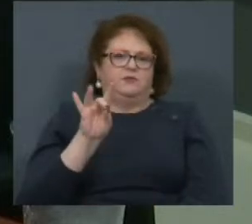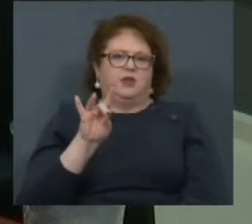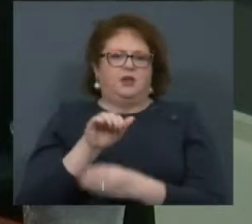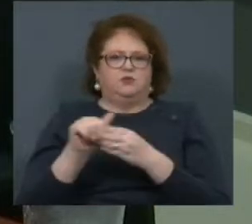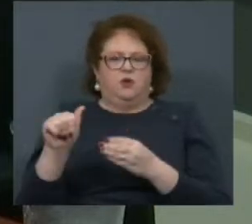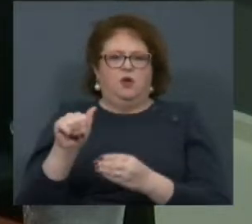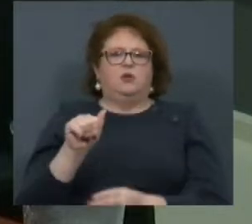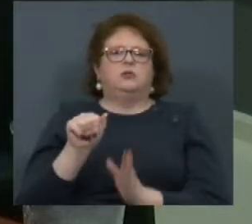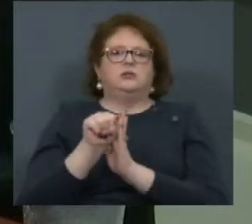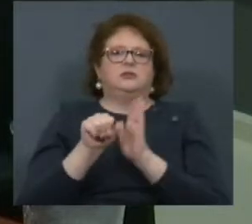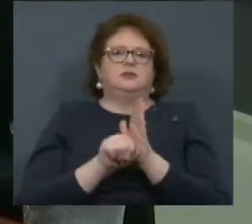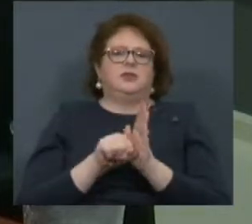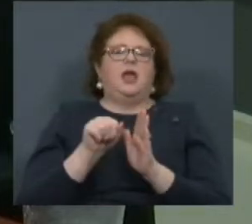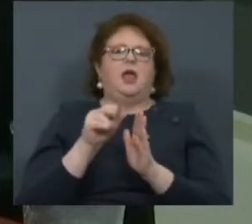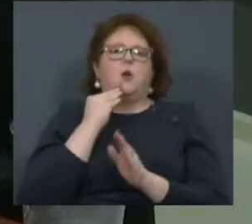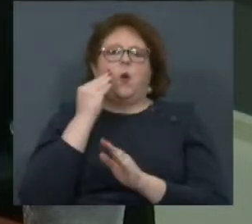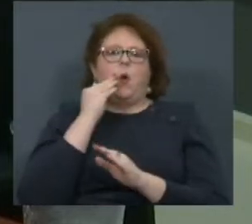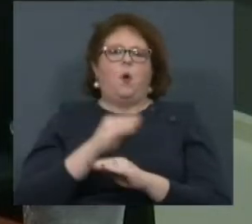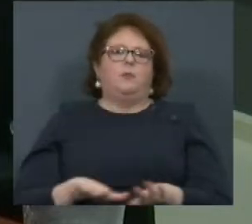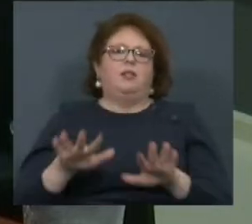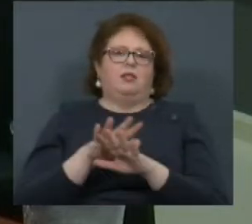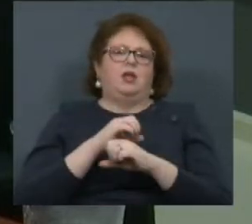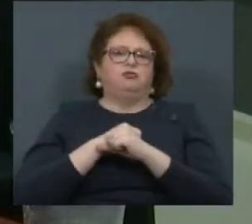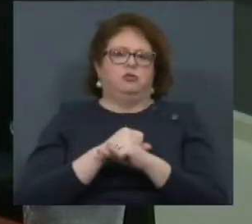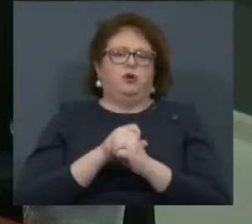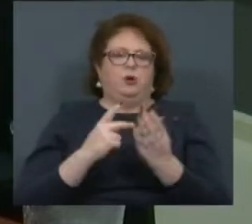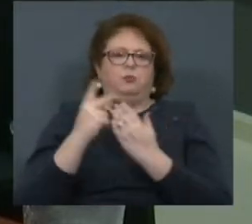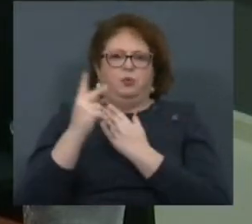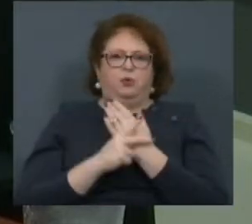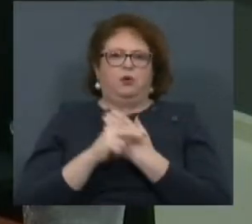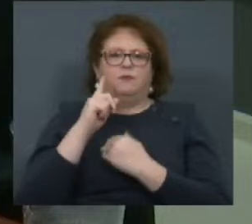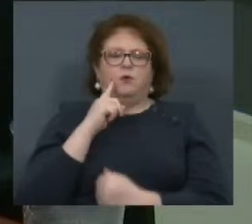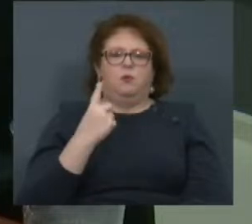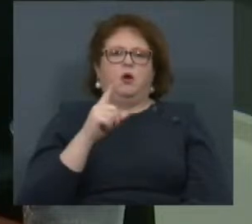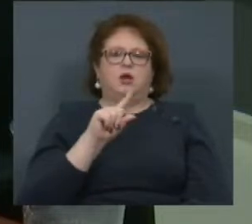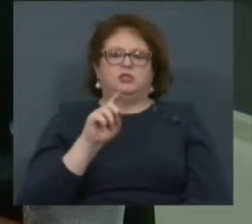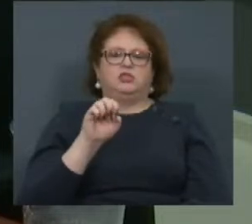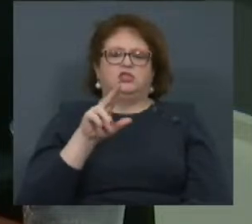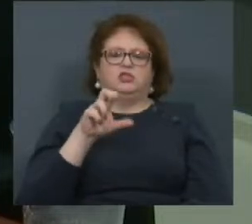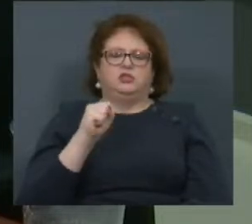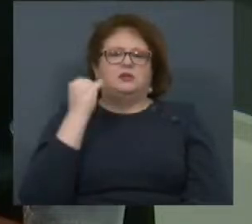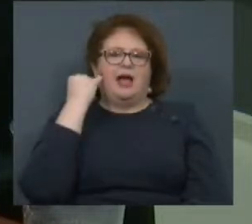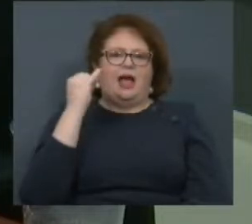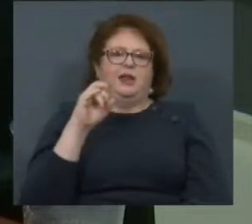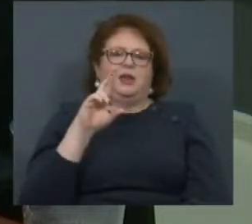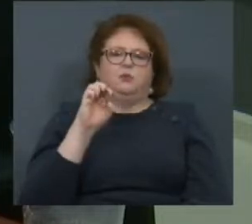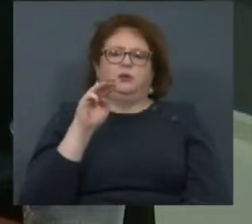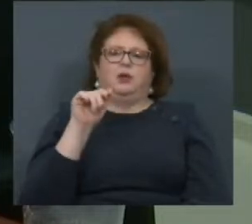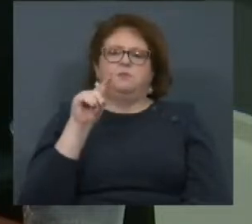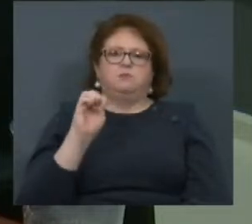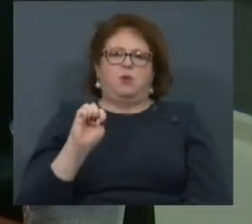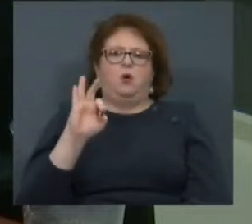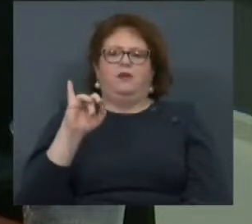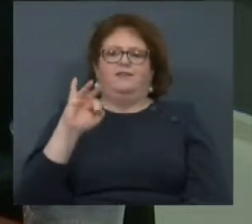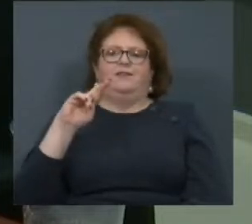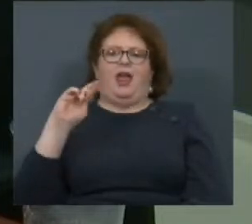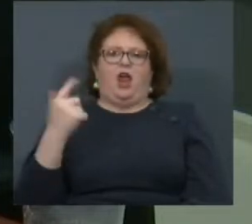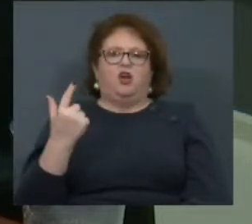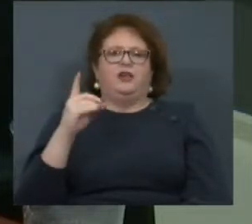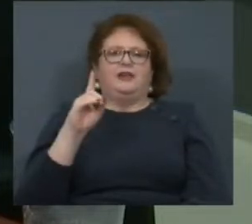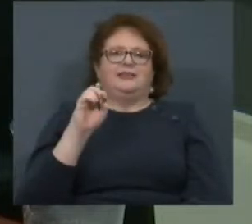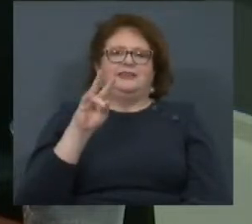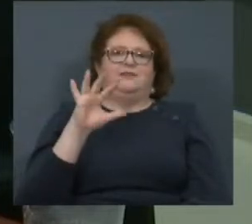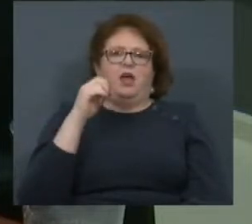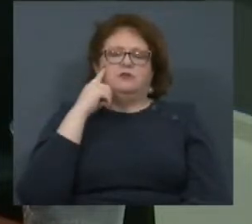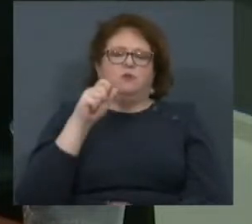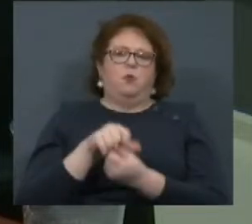$49,058 funded by the State Homeland Security Grant Program for the purchase of one Zeus Ideal remote firing device for the Little Rock Fire Department bomb squad, to